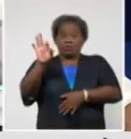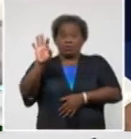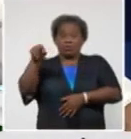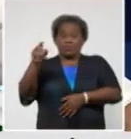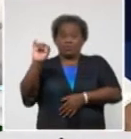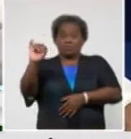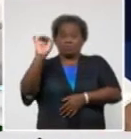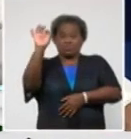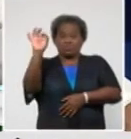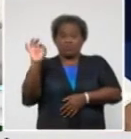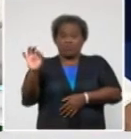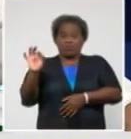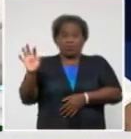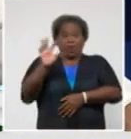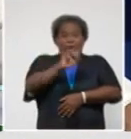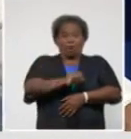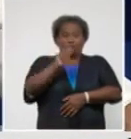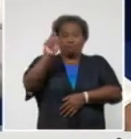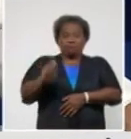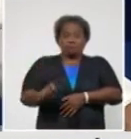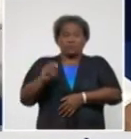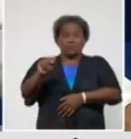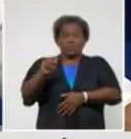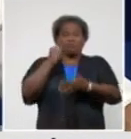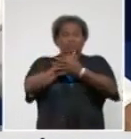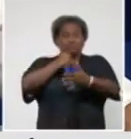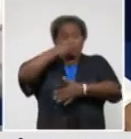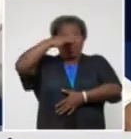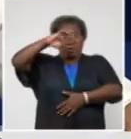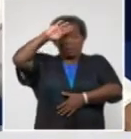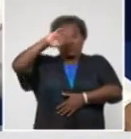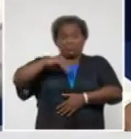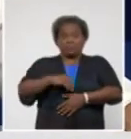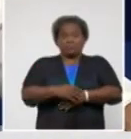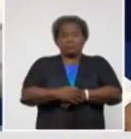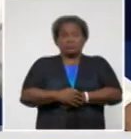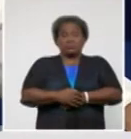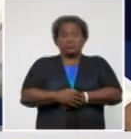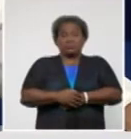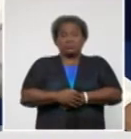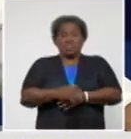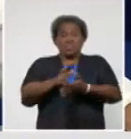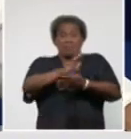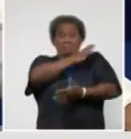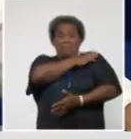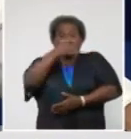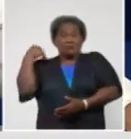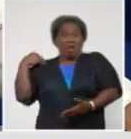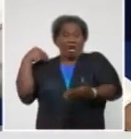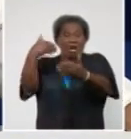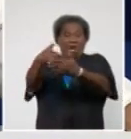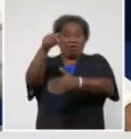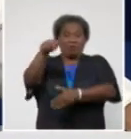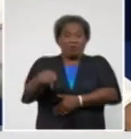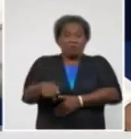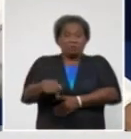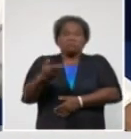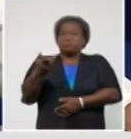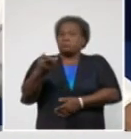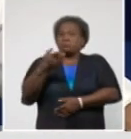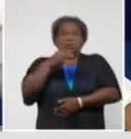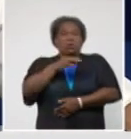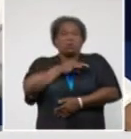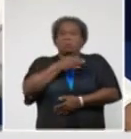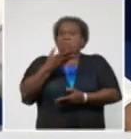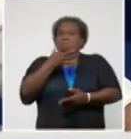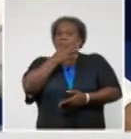By age group, 3 positive cases diagnosed yesterday are under the age of 20, 2 of